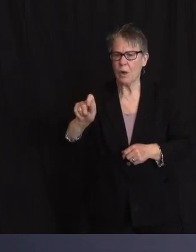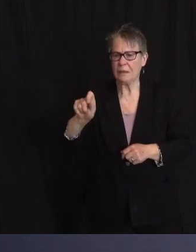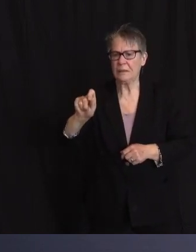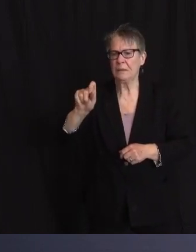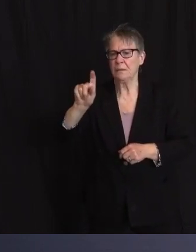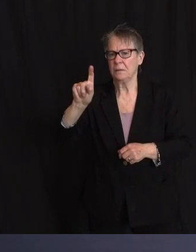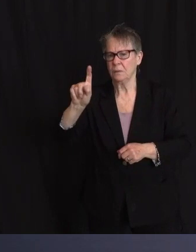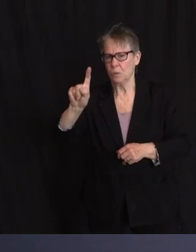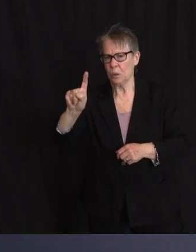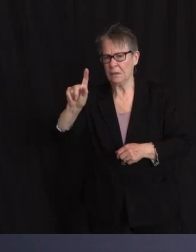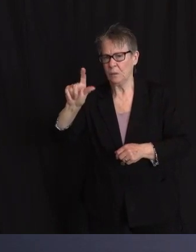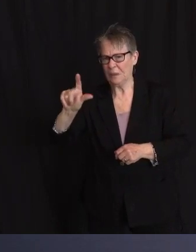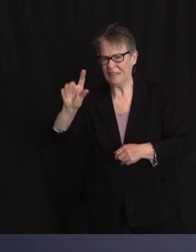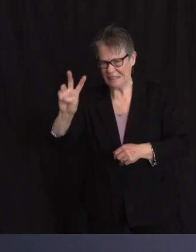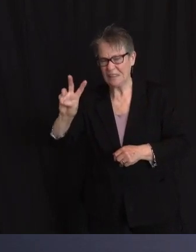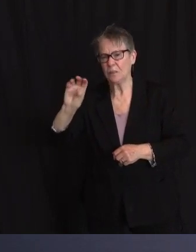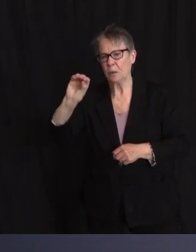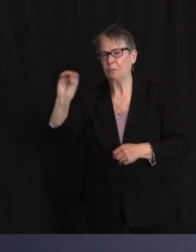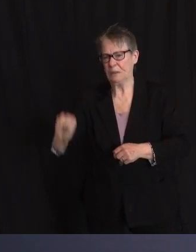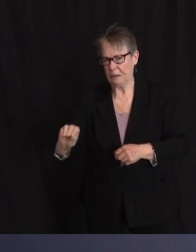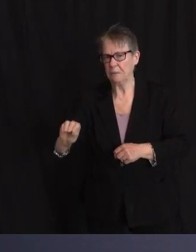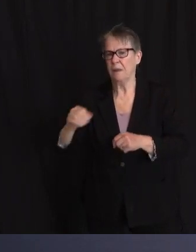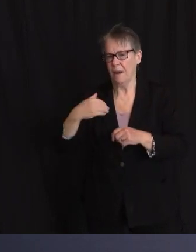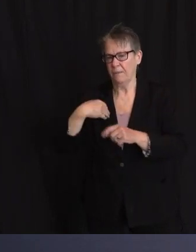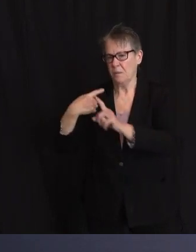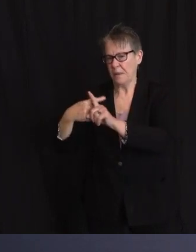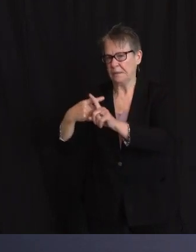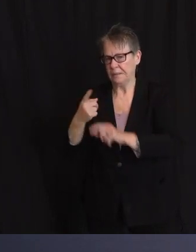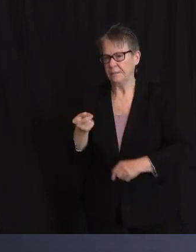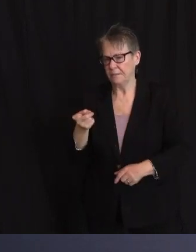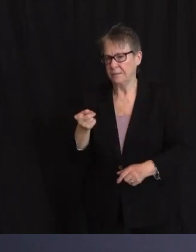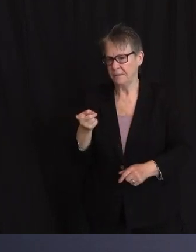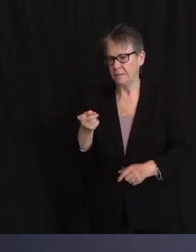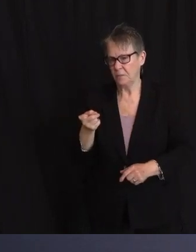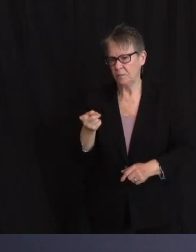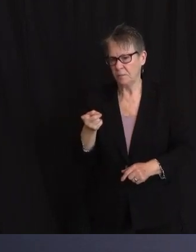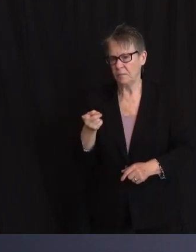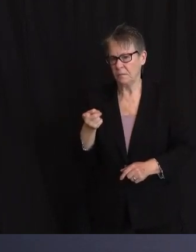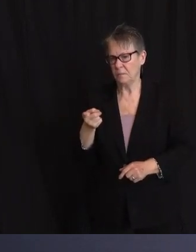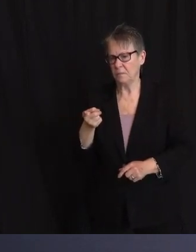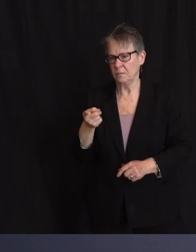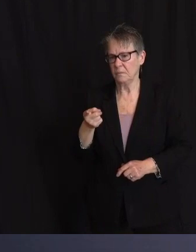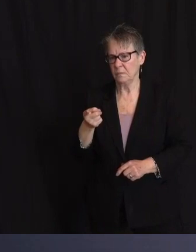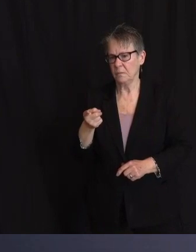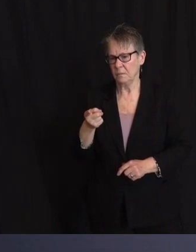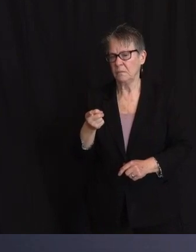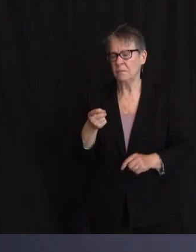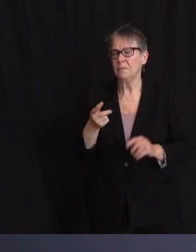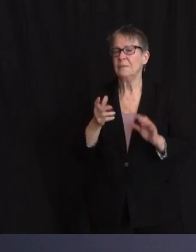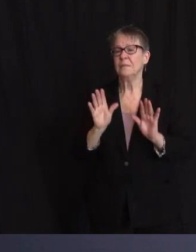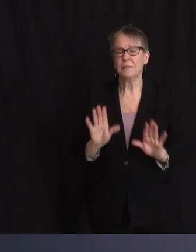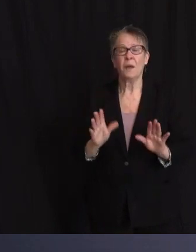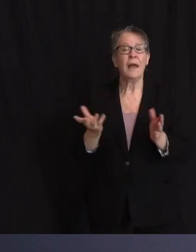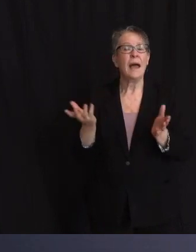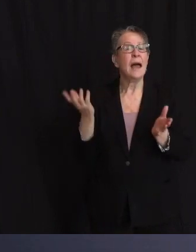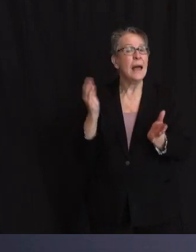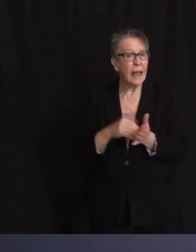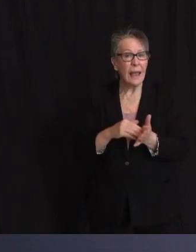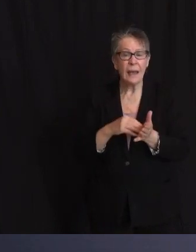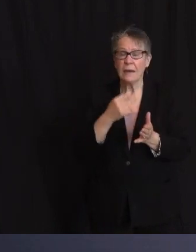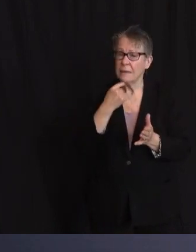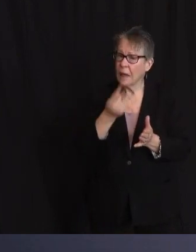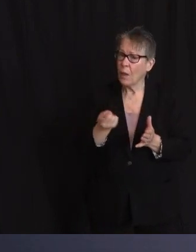Stay connected, stay safe, stay healthy, stay doing your part in saving lives in New Jersey.